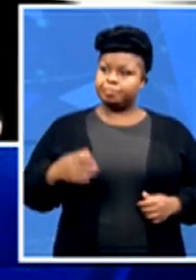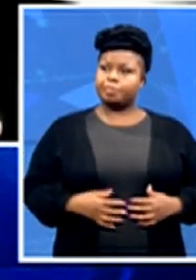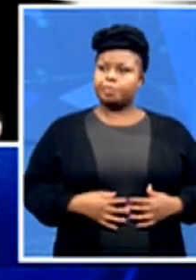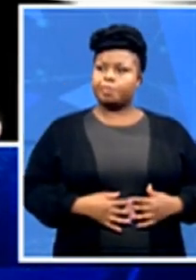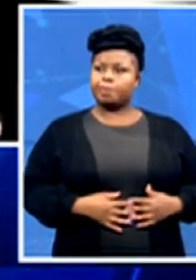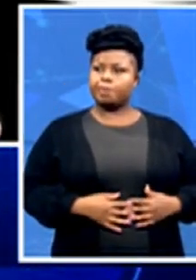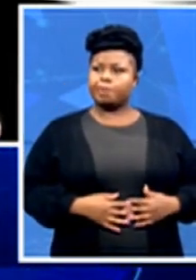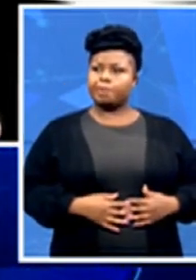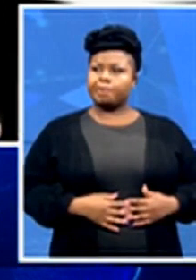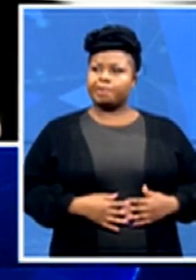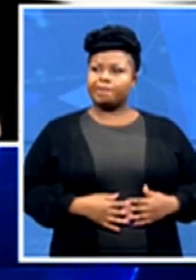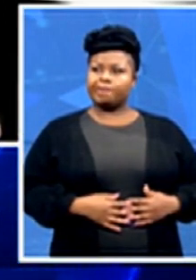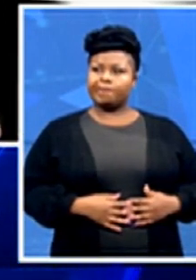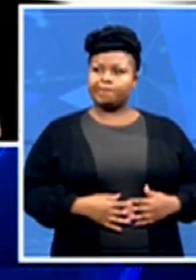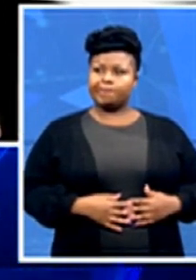Let's take a look at them.